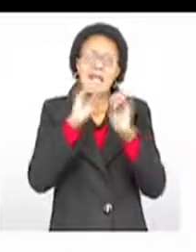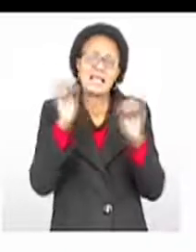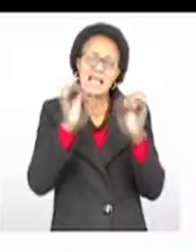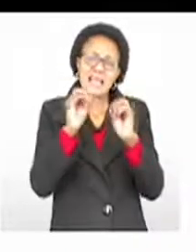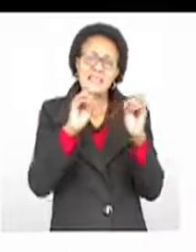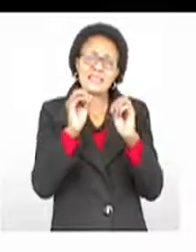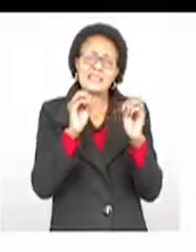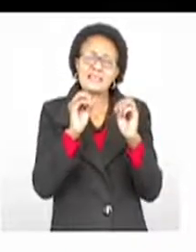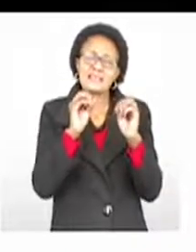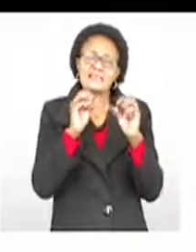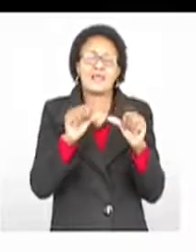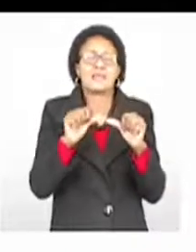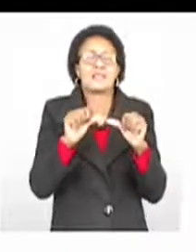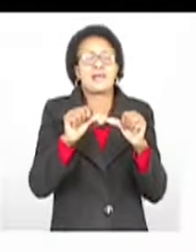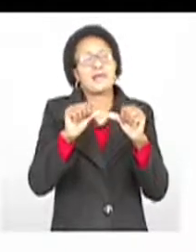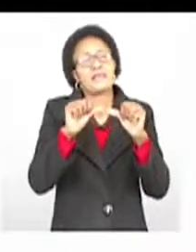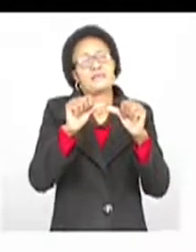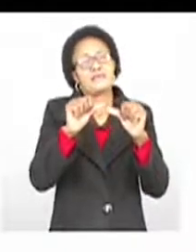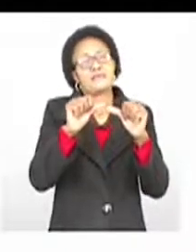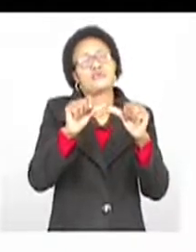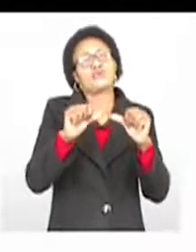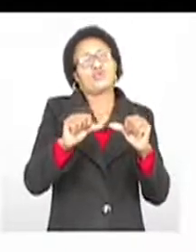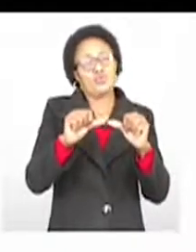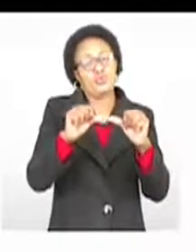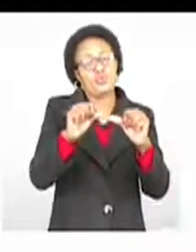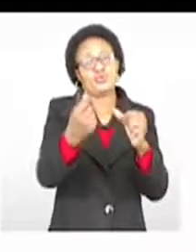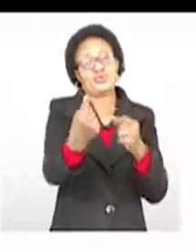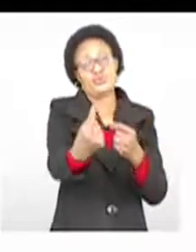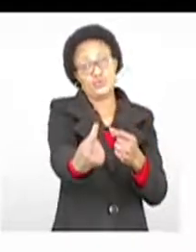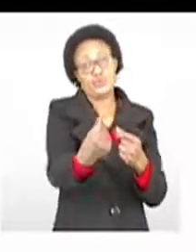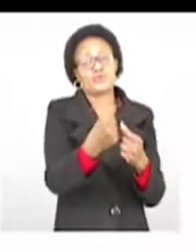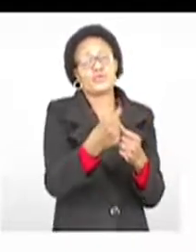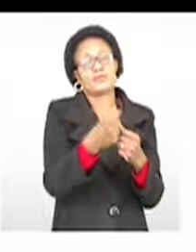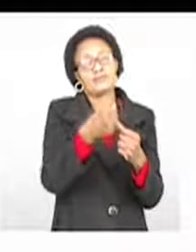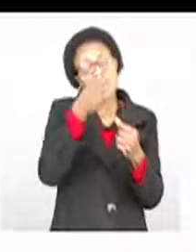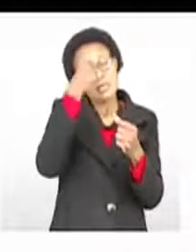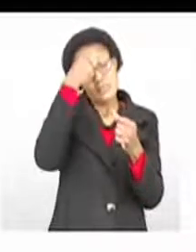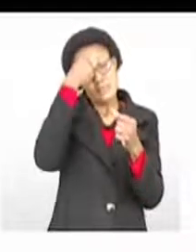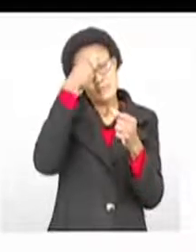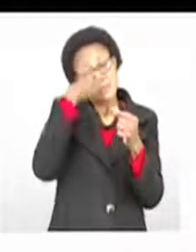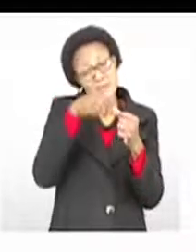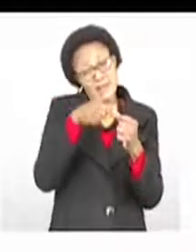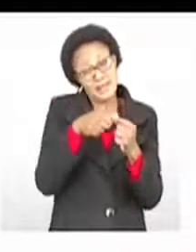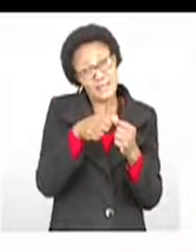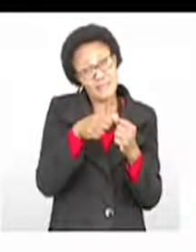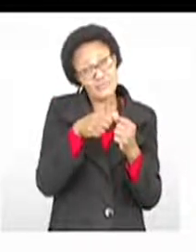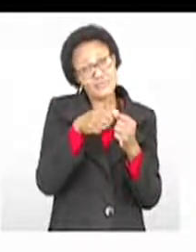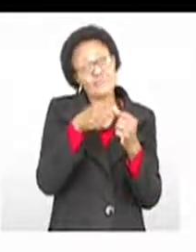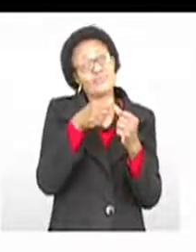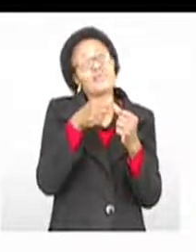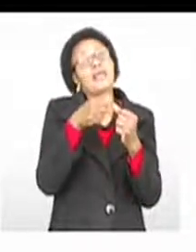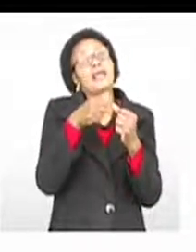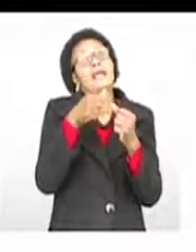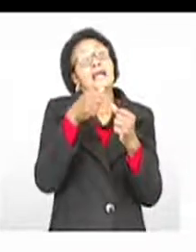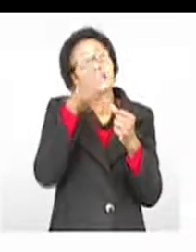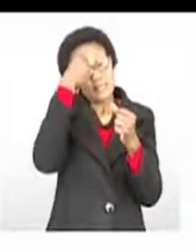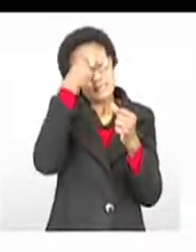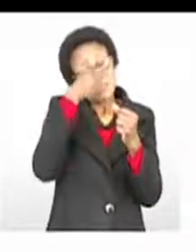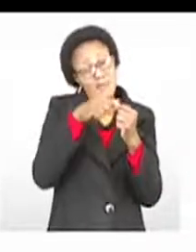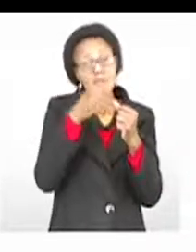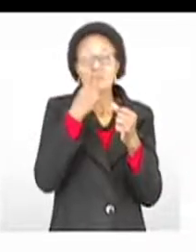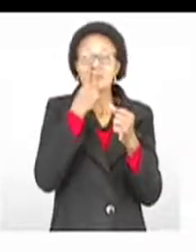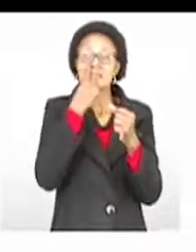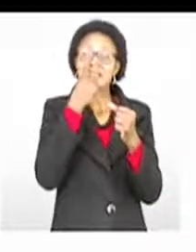by yourselves. Remember to check every time. And we are looking for 8 different